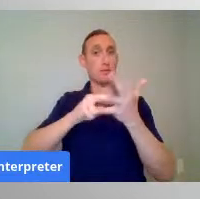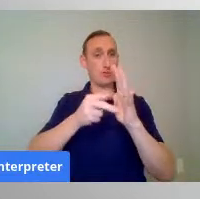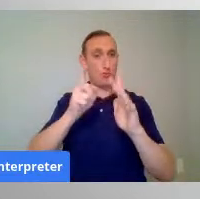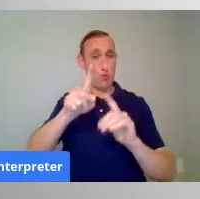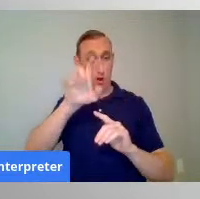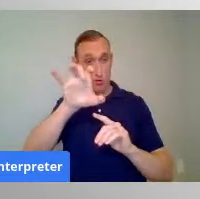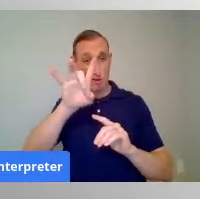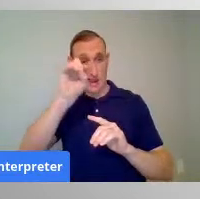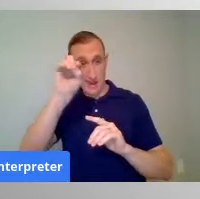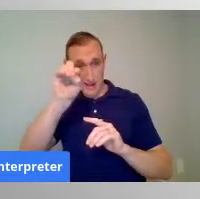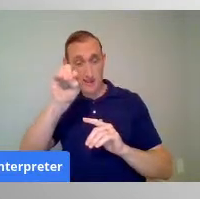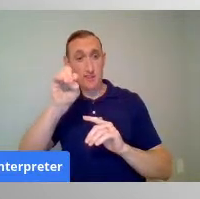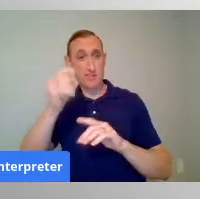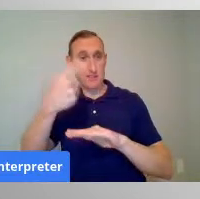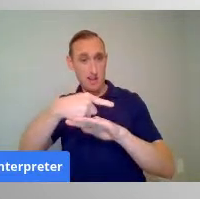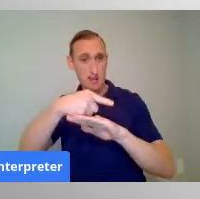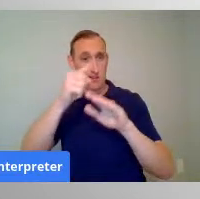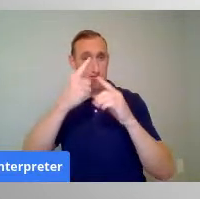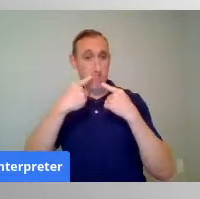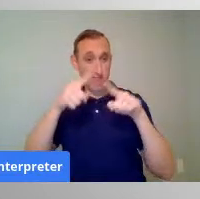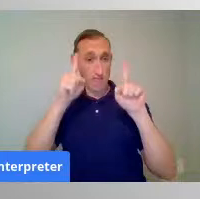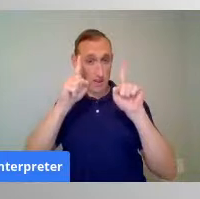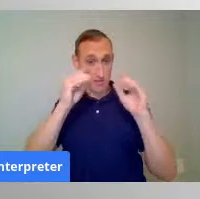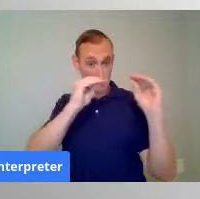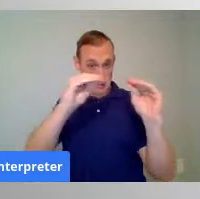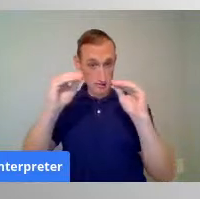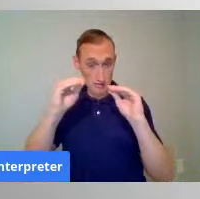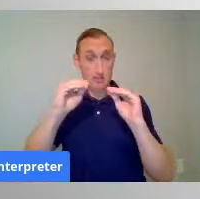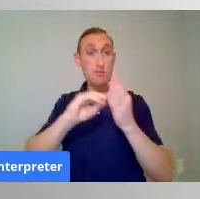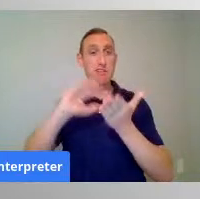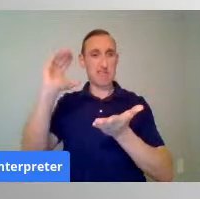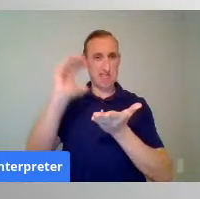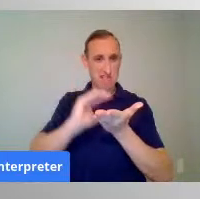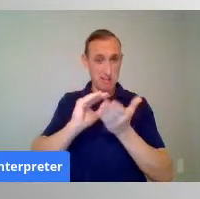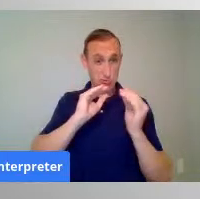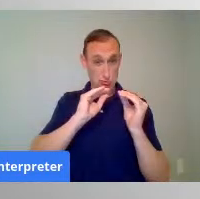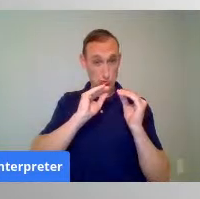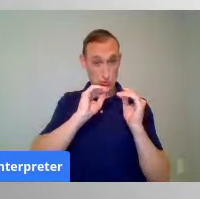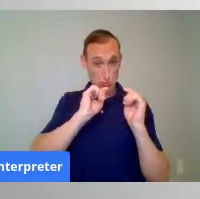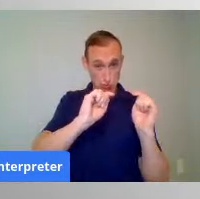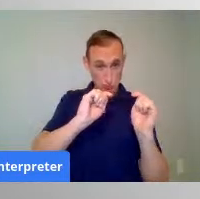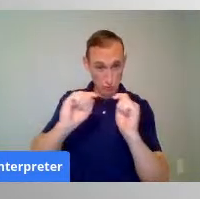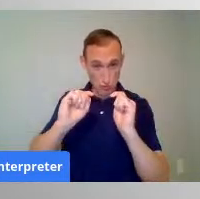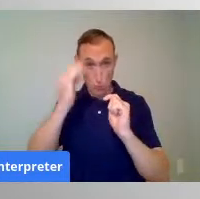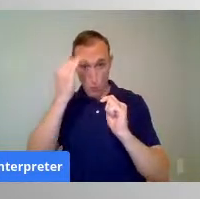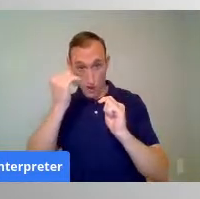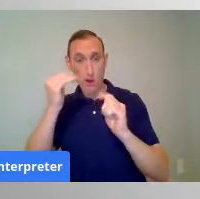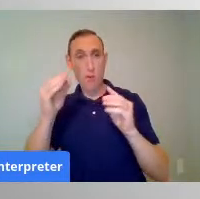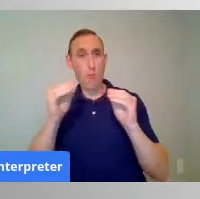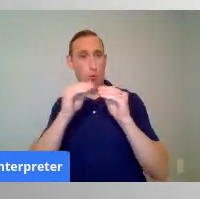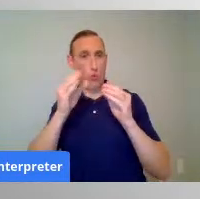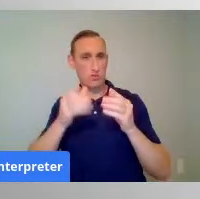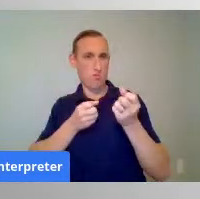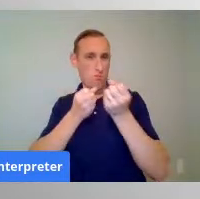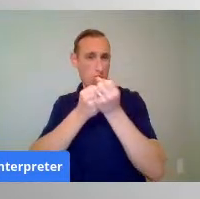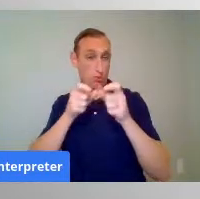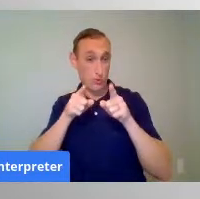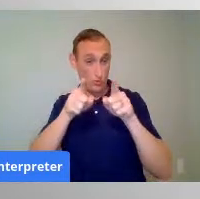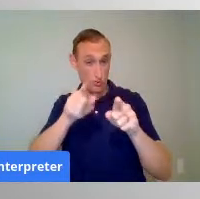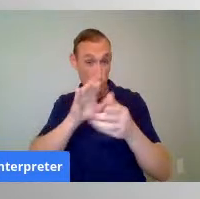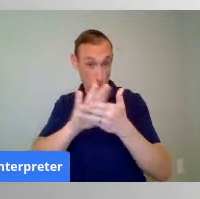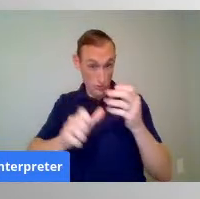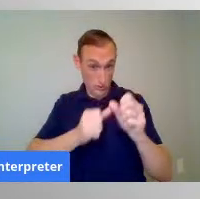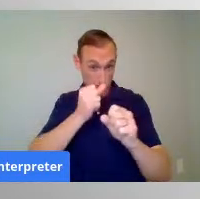and then limit some of the actual tutoring because they were given more support during the school year. It was